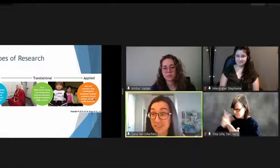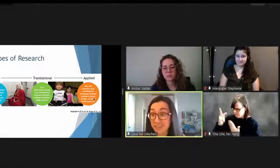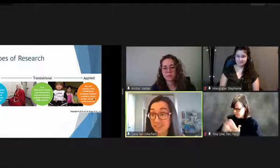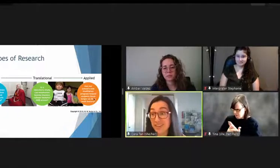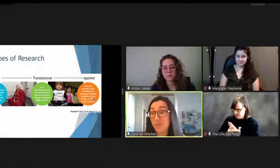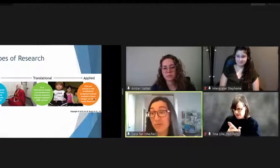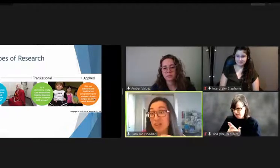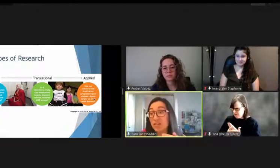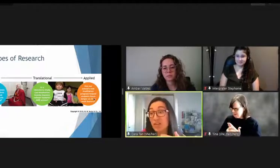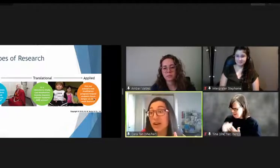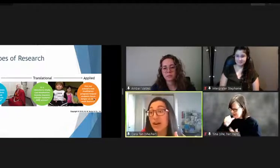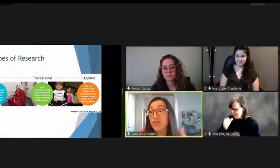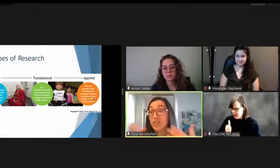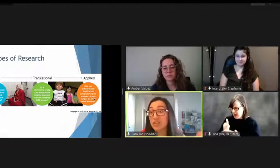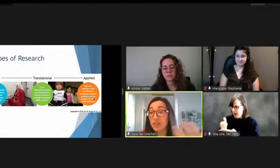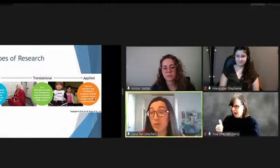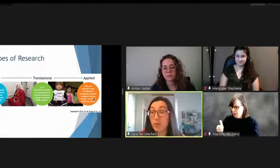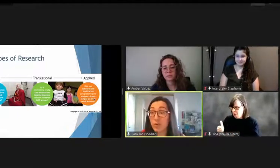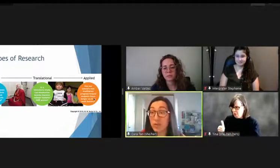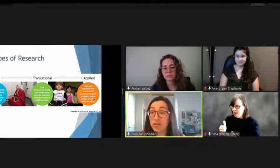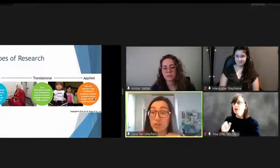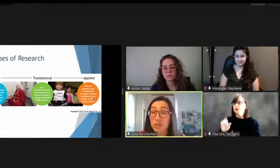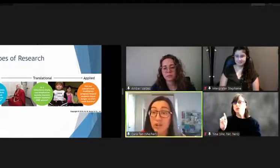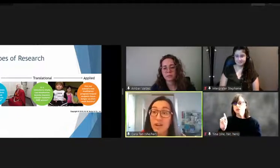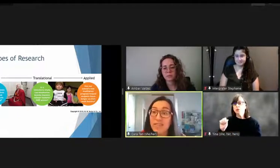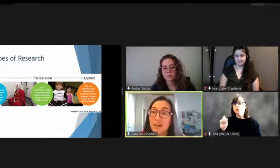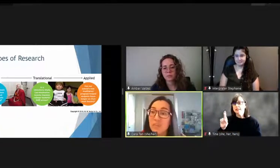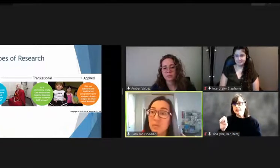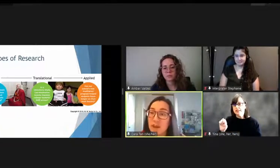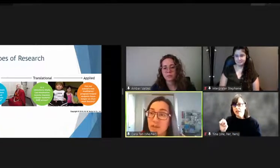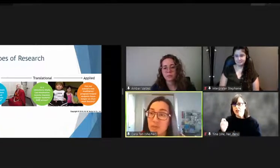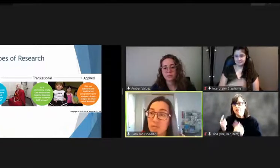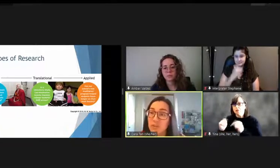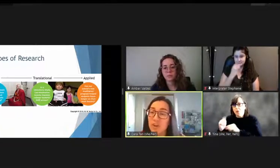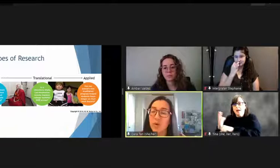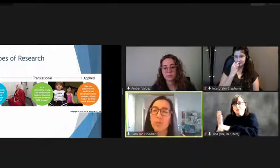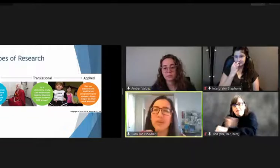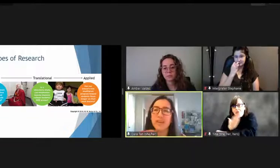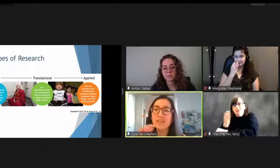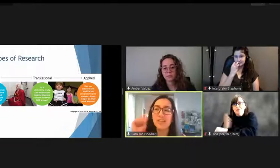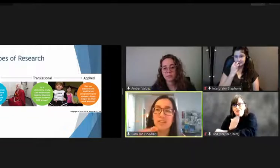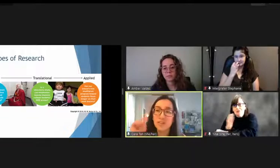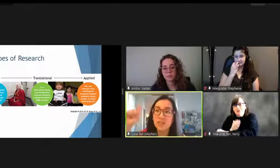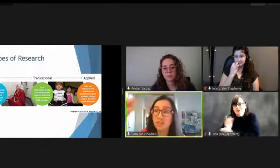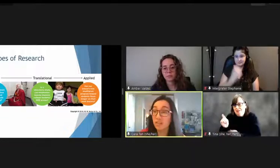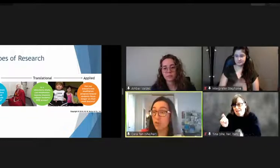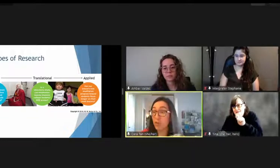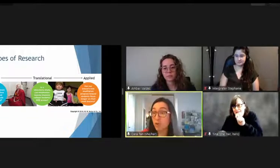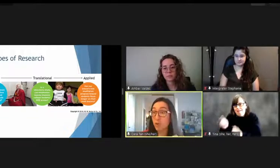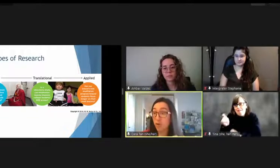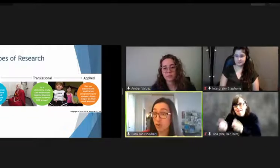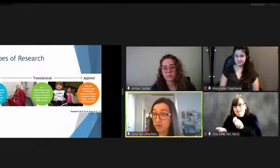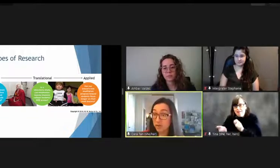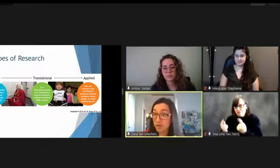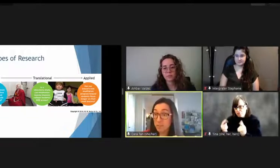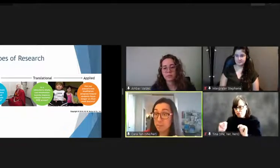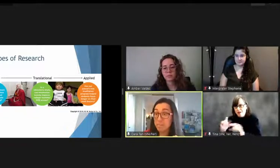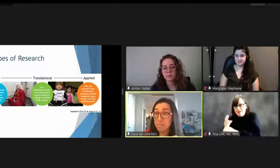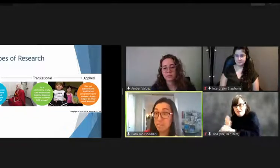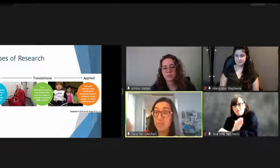fix it and make it so it actually does what we want it to. And that is applied research. We're making decisions in the real